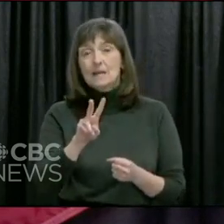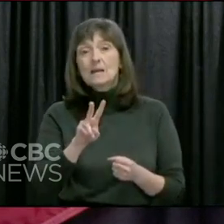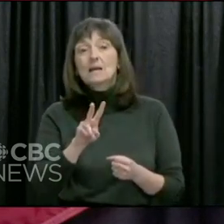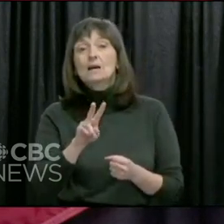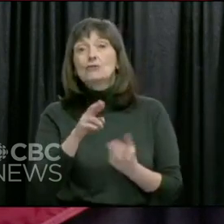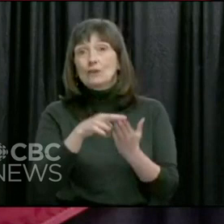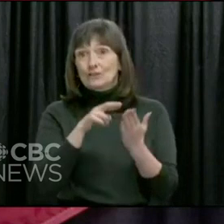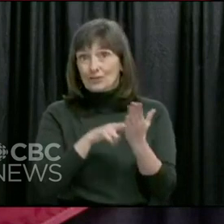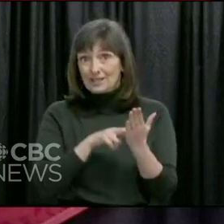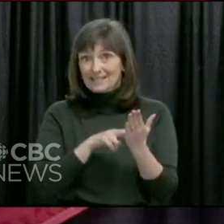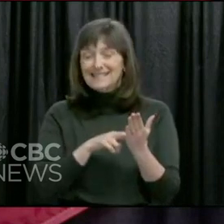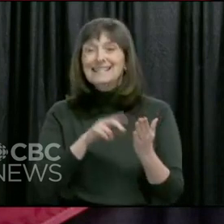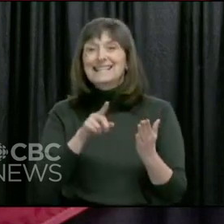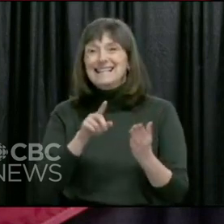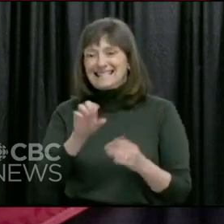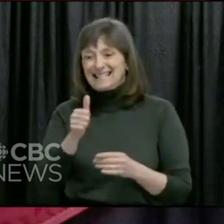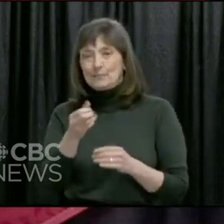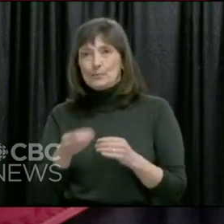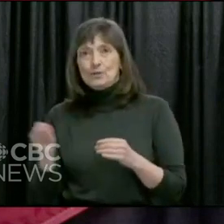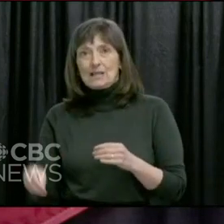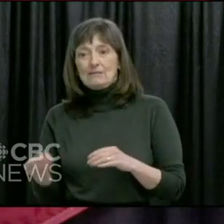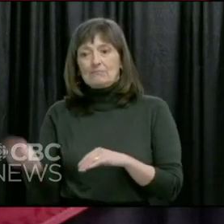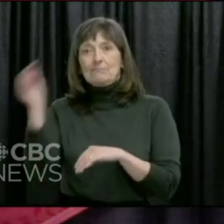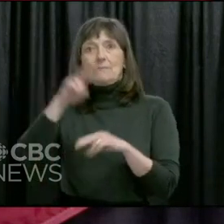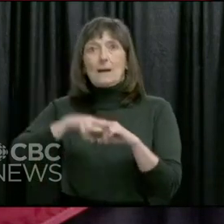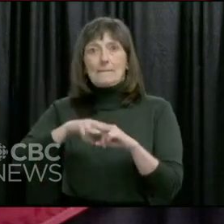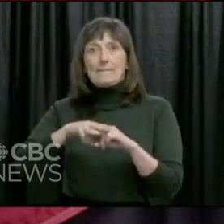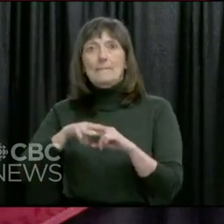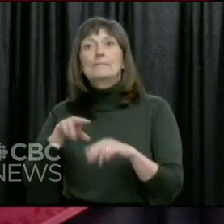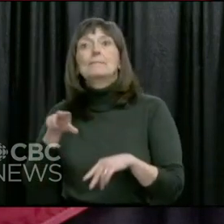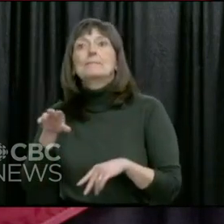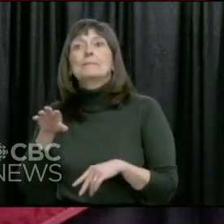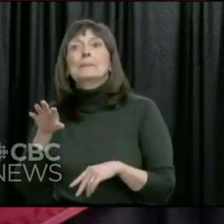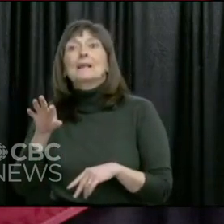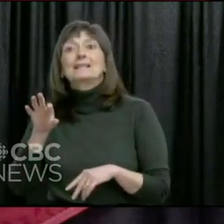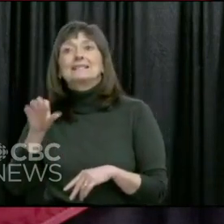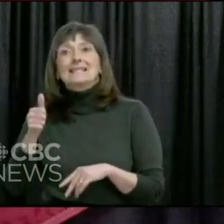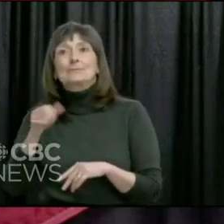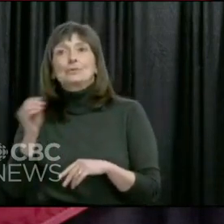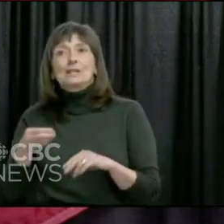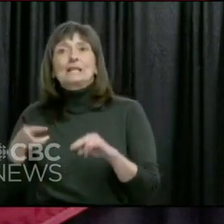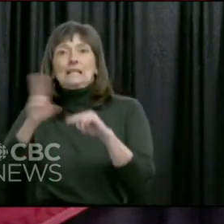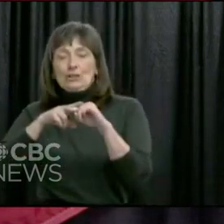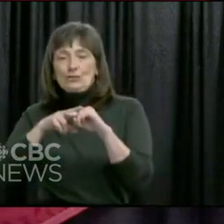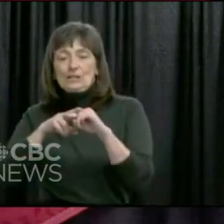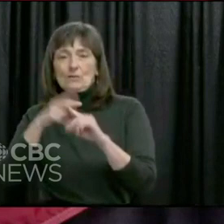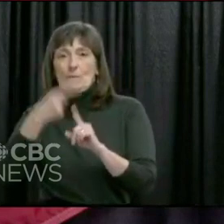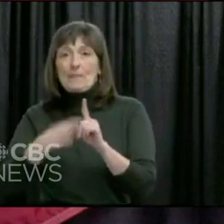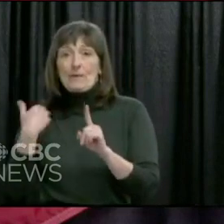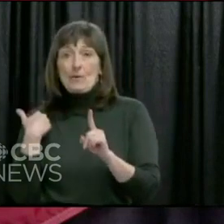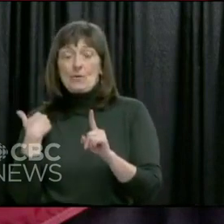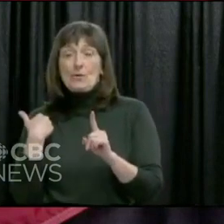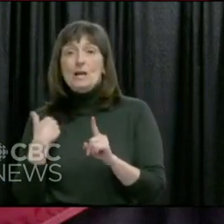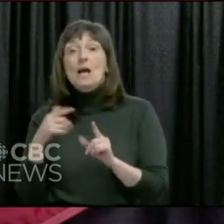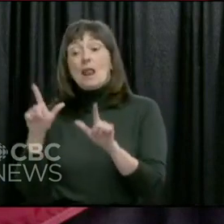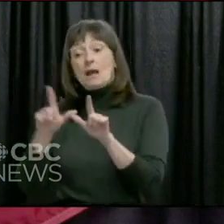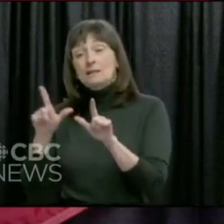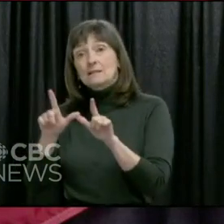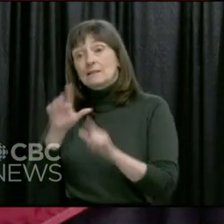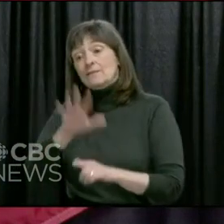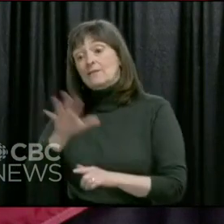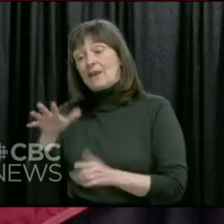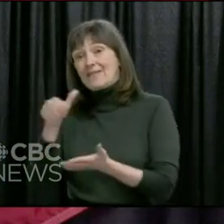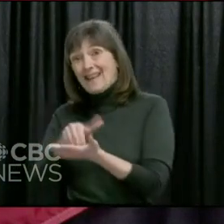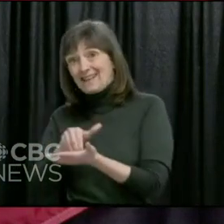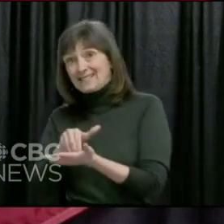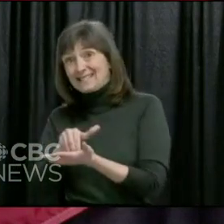1 month over the month of March. If you look at the stats around driver's license, of almost 55,000 that were